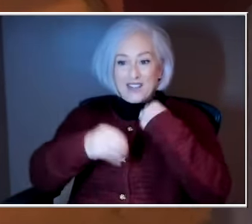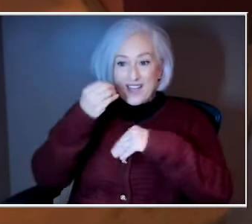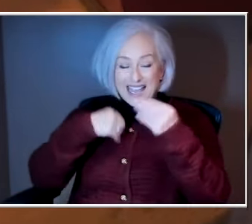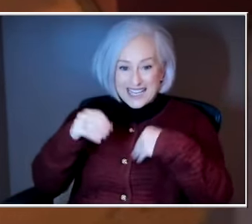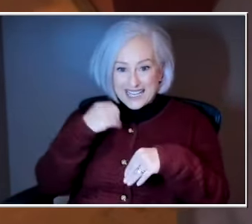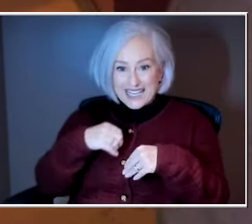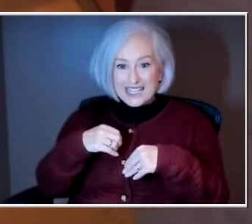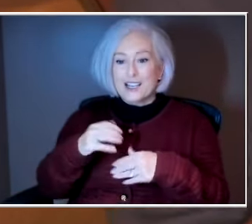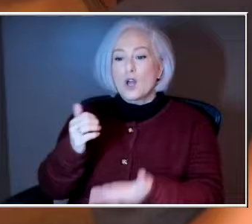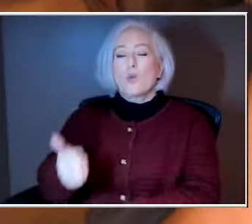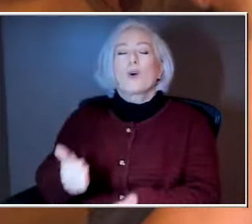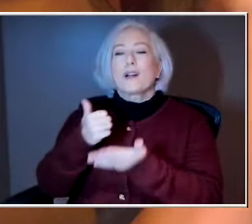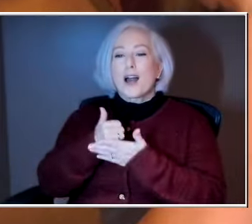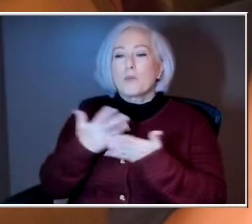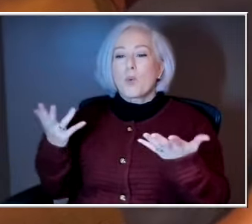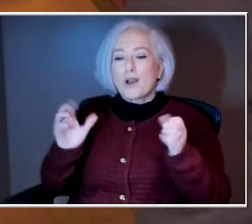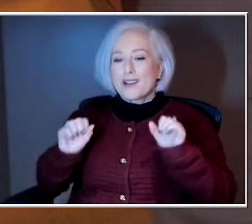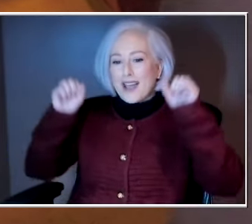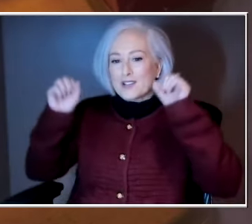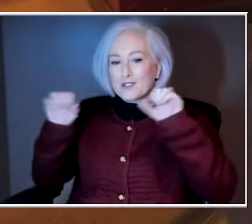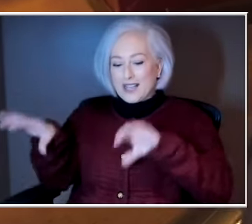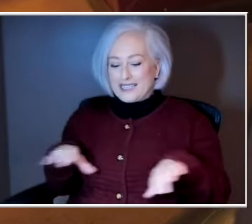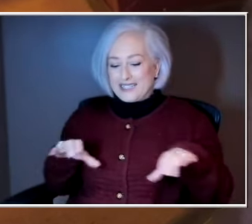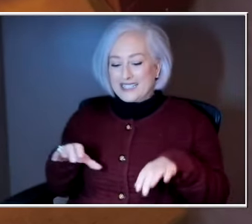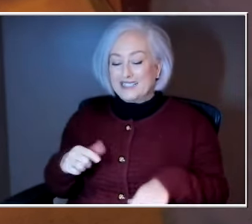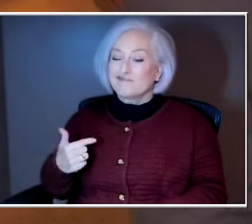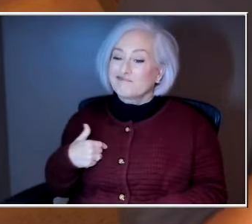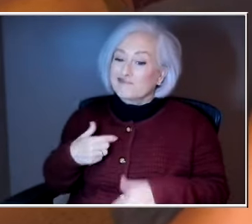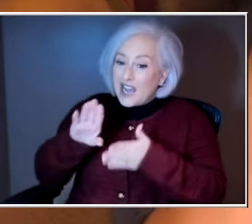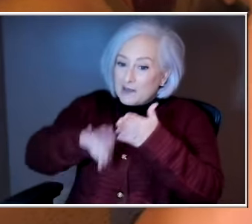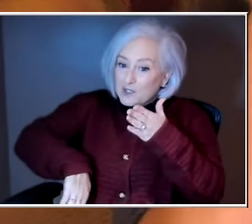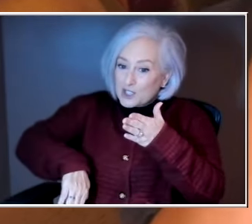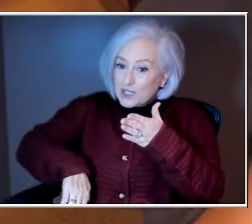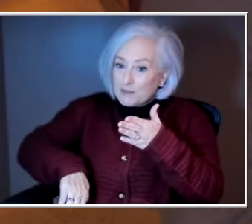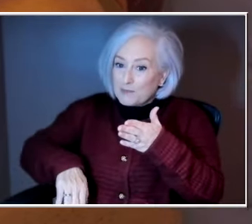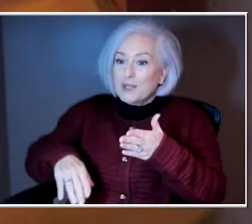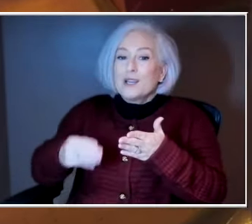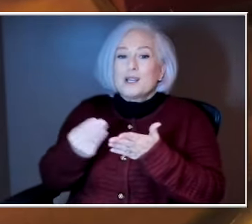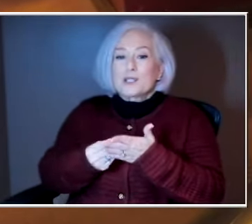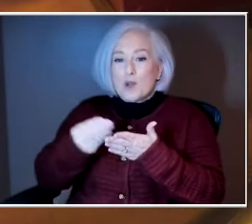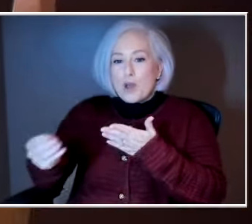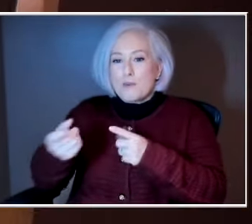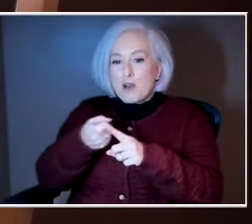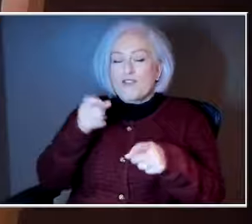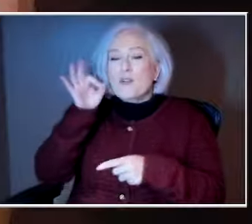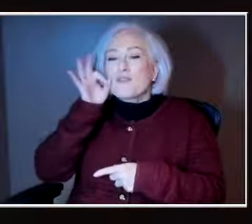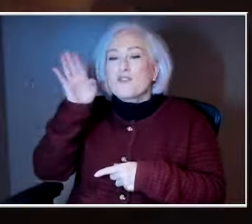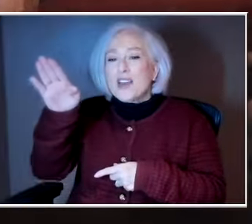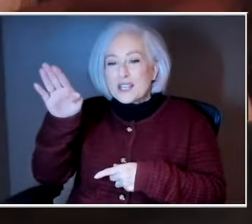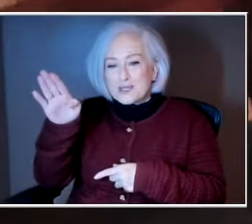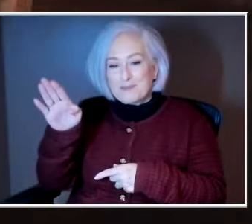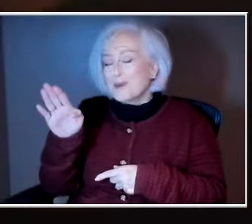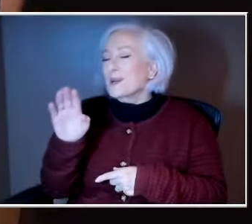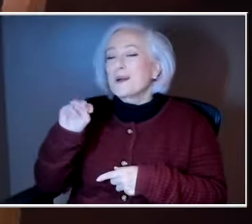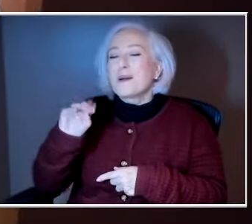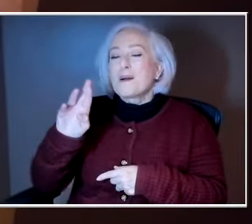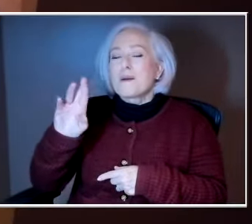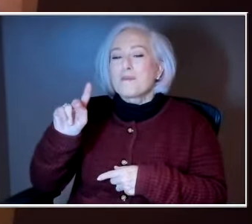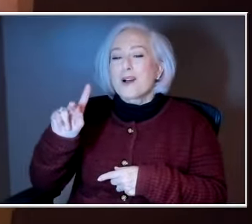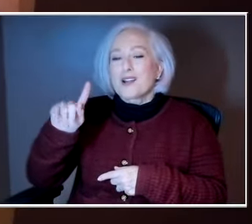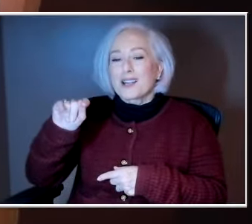done. I'm very cheap, so I actually bought all that stuff off Facebook Marketplace. Good. I love the Marketplace, yes. Because it can be